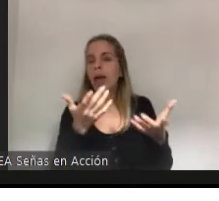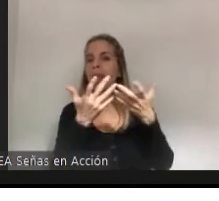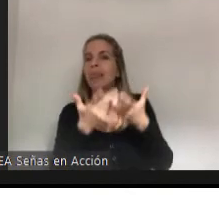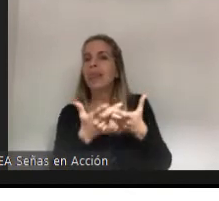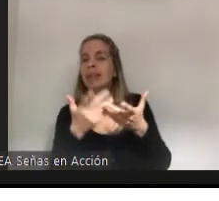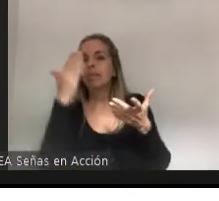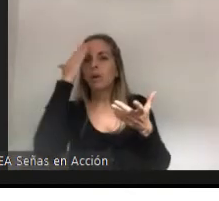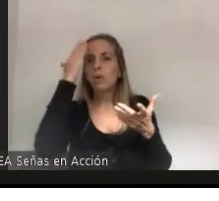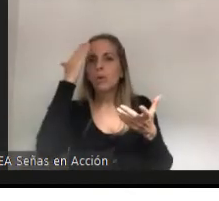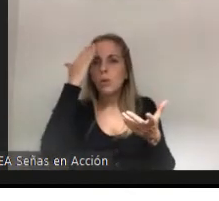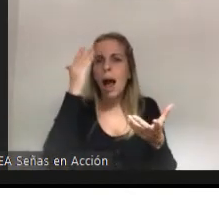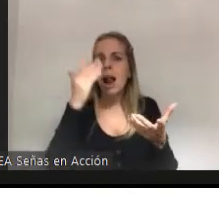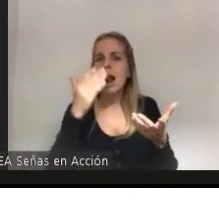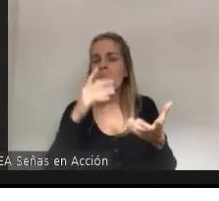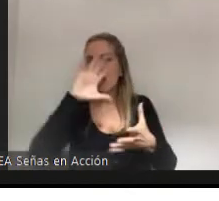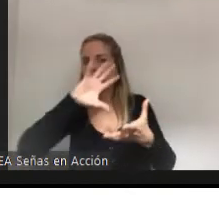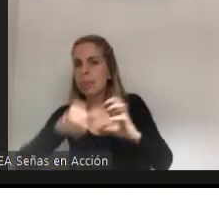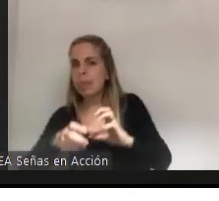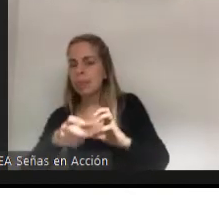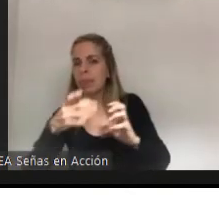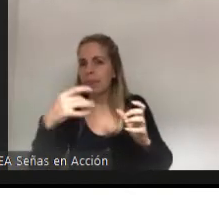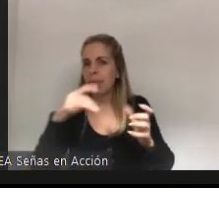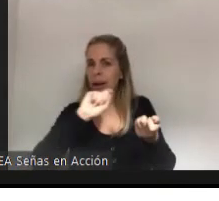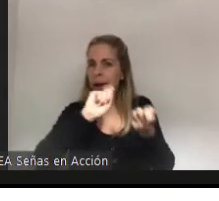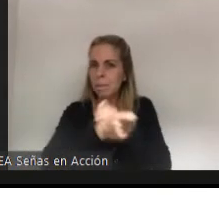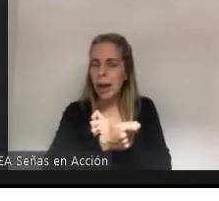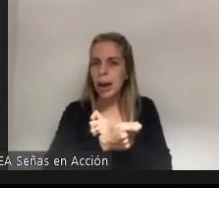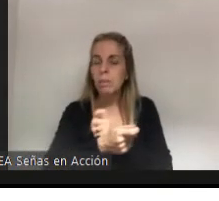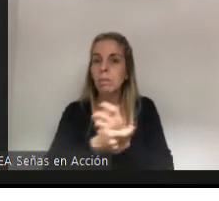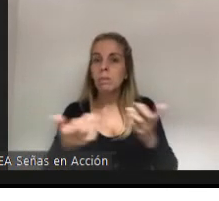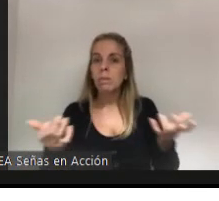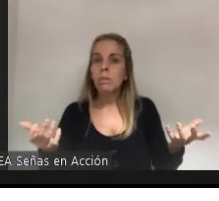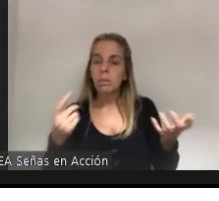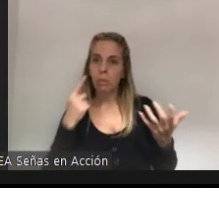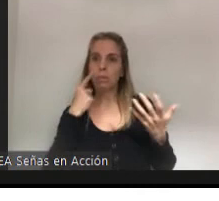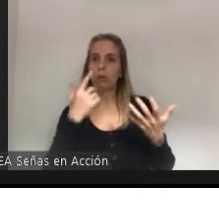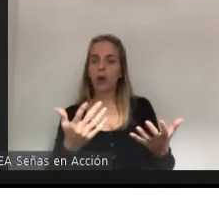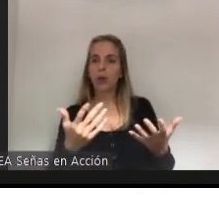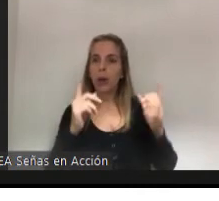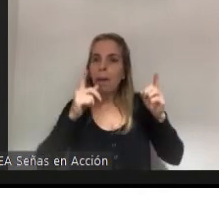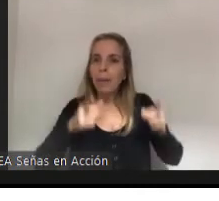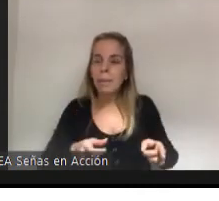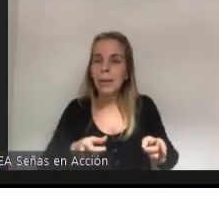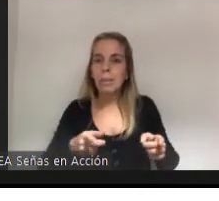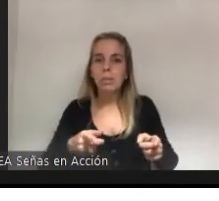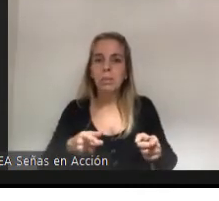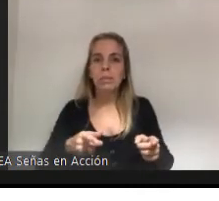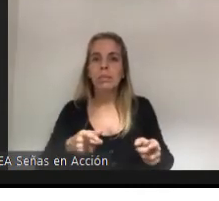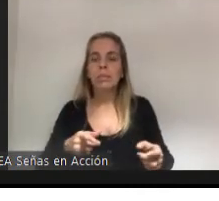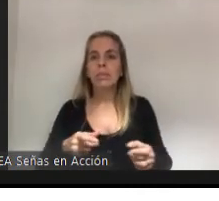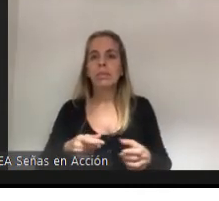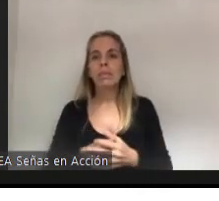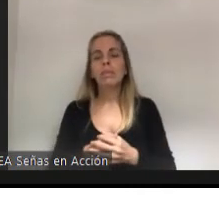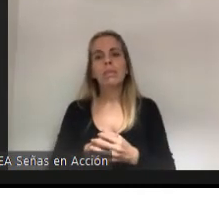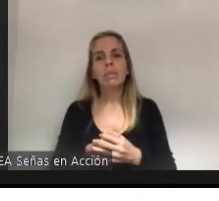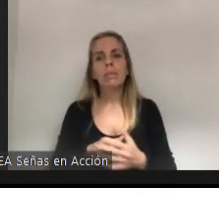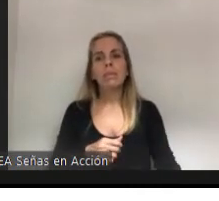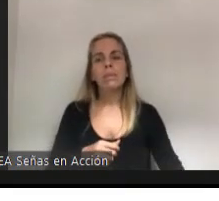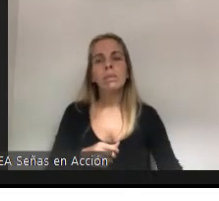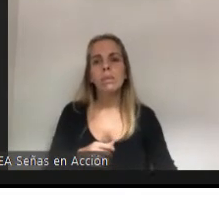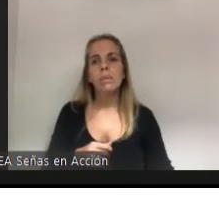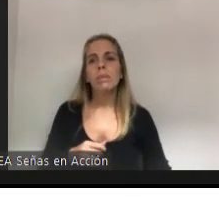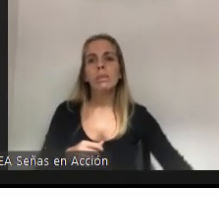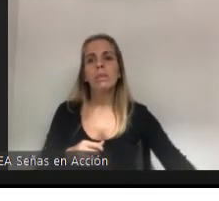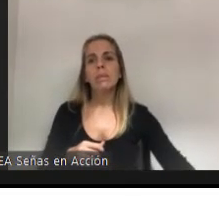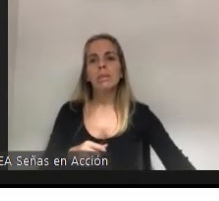frail our cultural system is, and it has expressed the precarious and